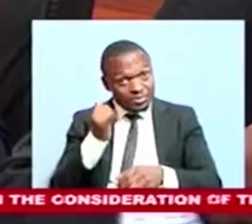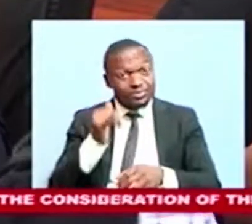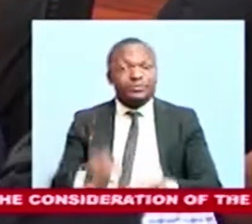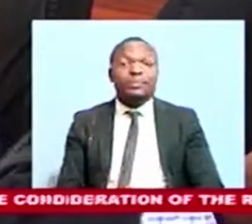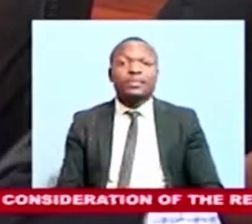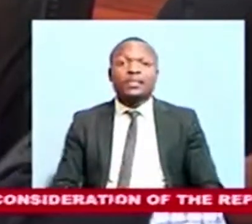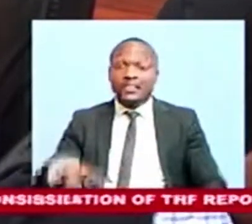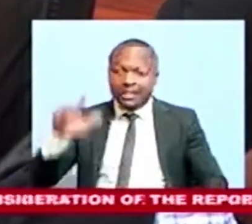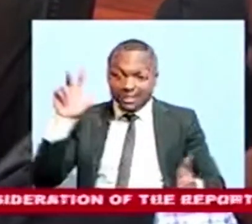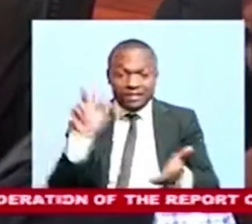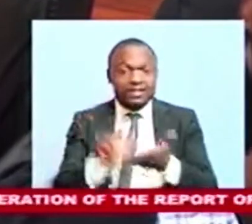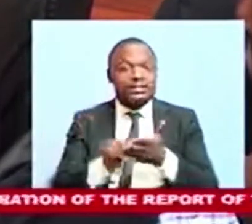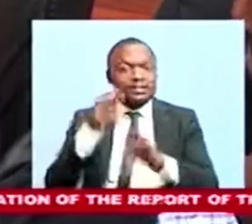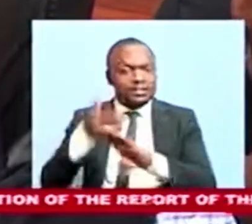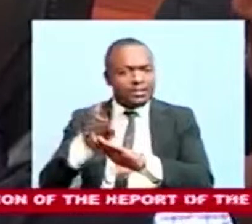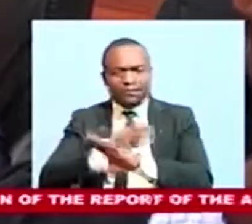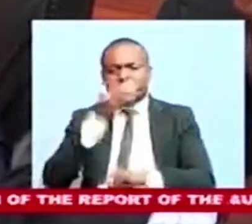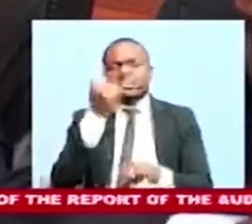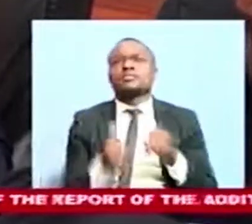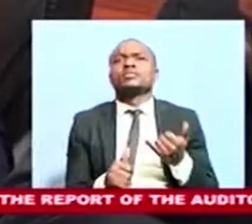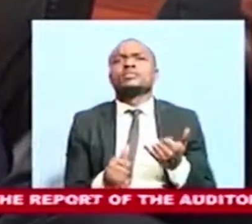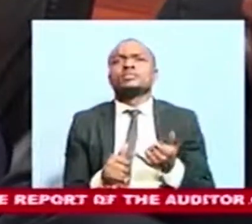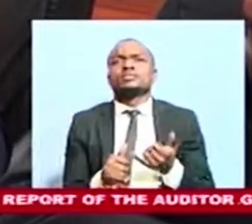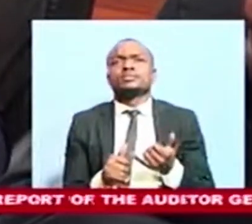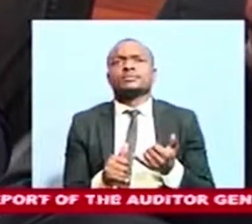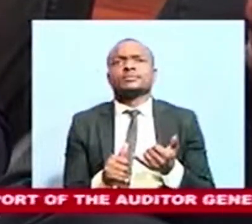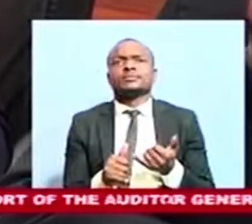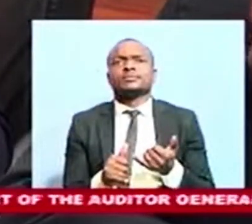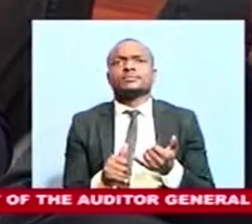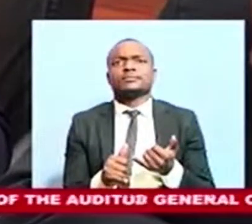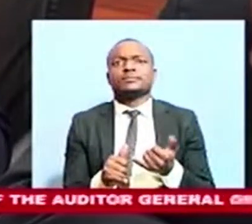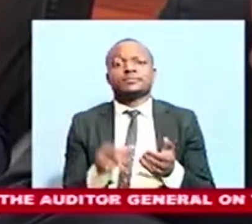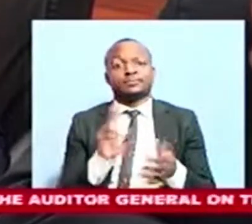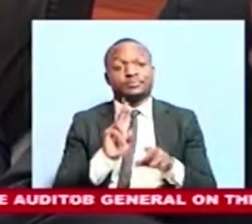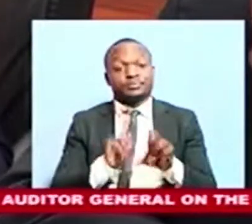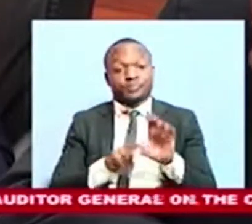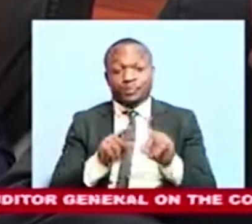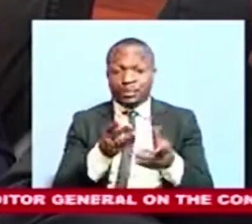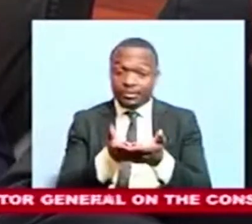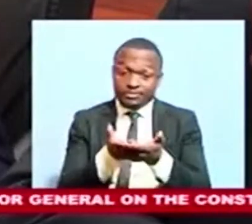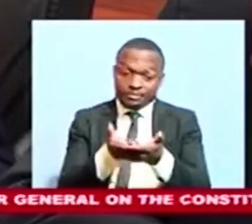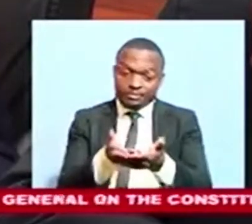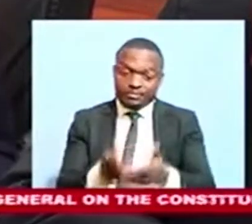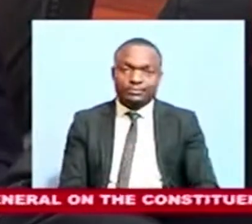they signed before the completion. Chair, I submit.